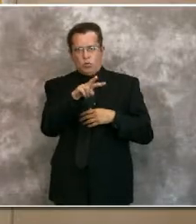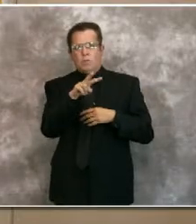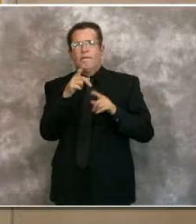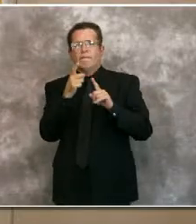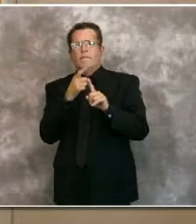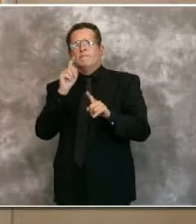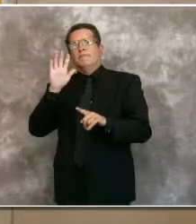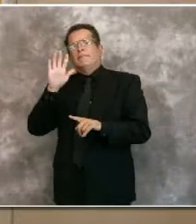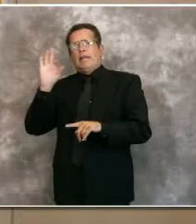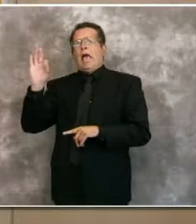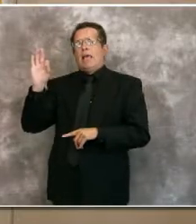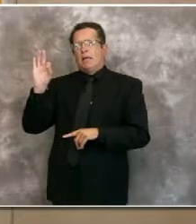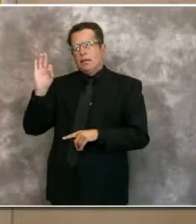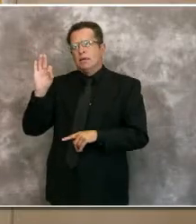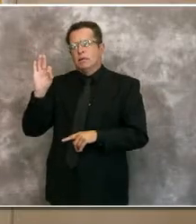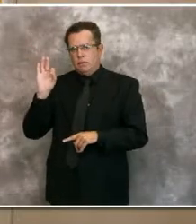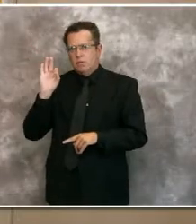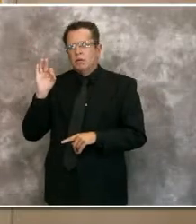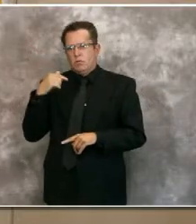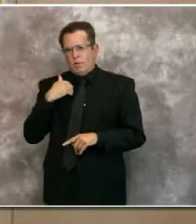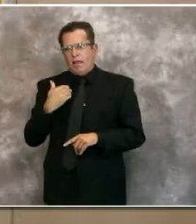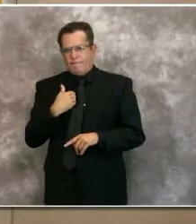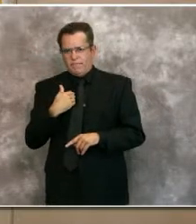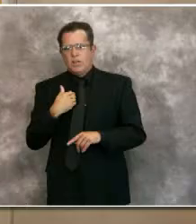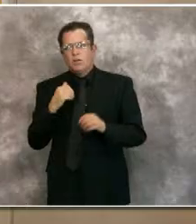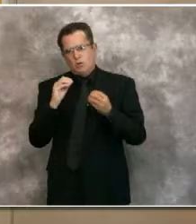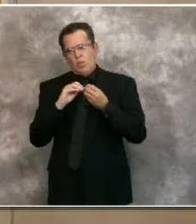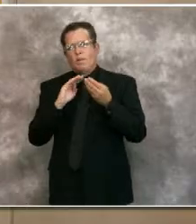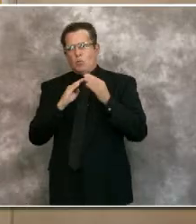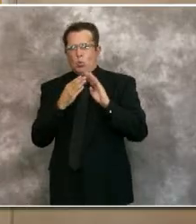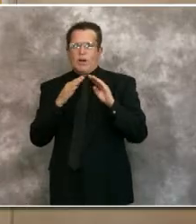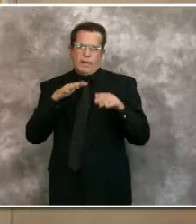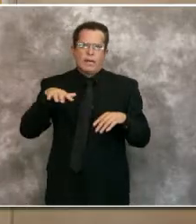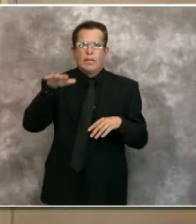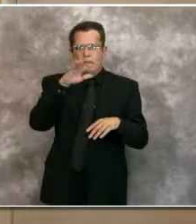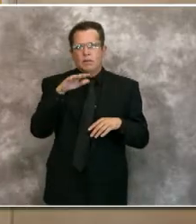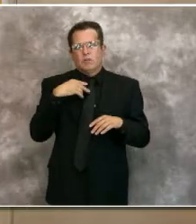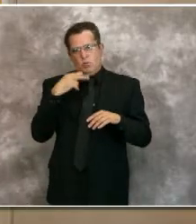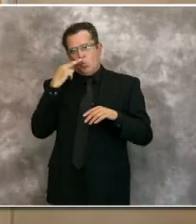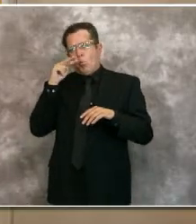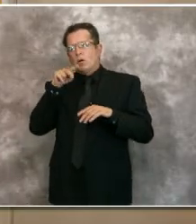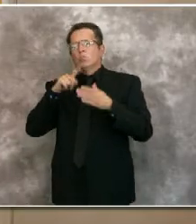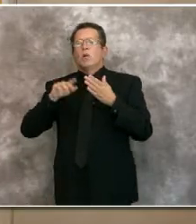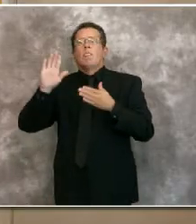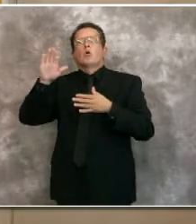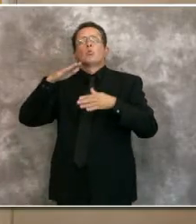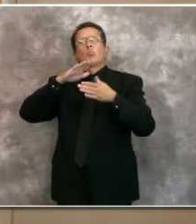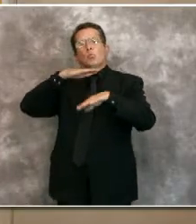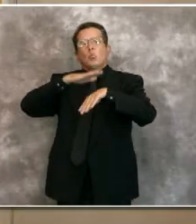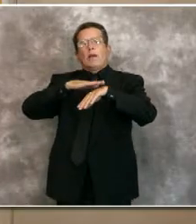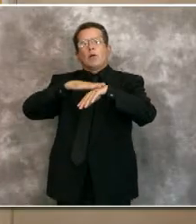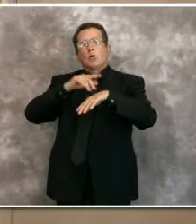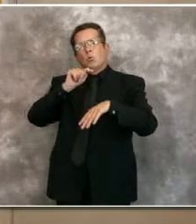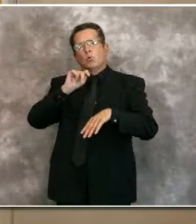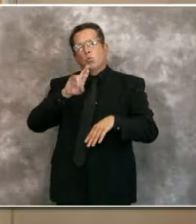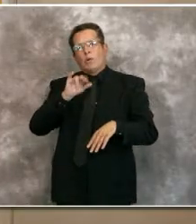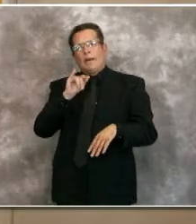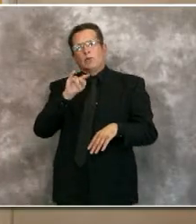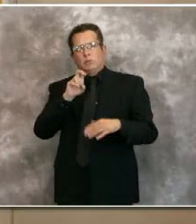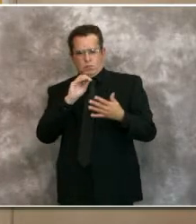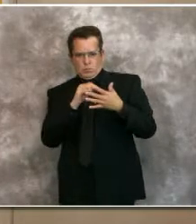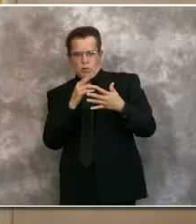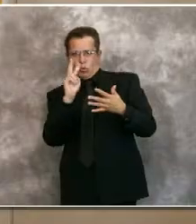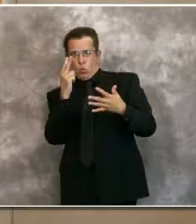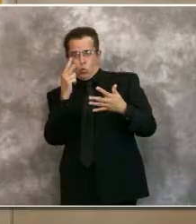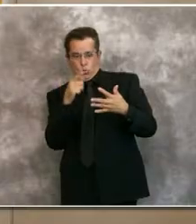active outbreaks. We've talked about the triggers, and again, trigger number